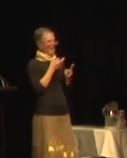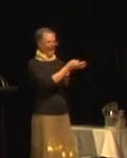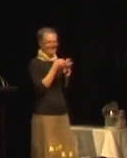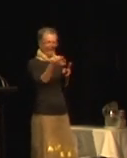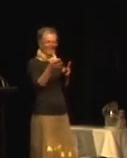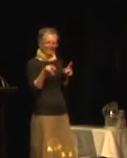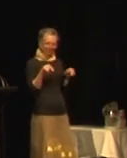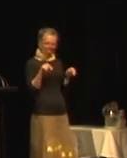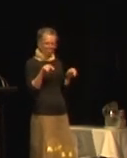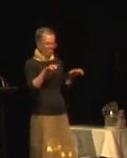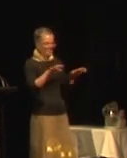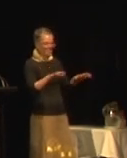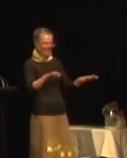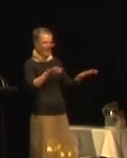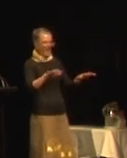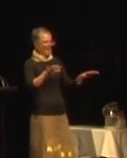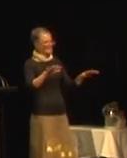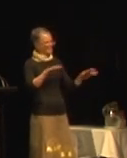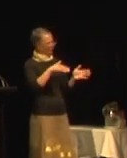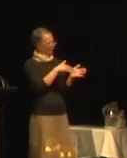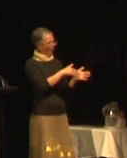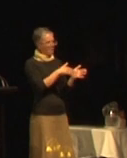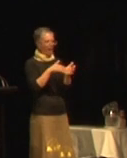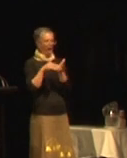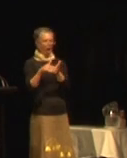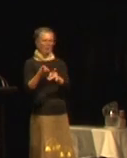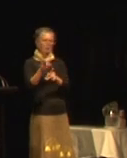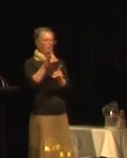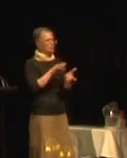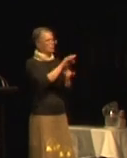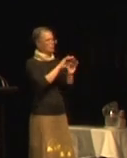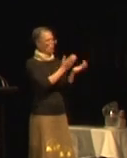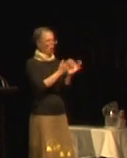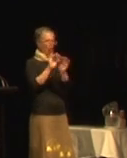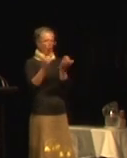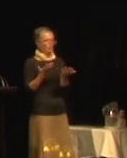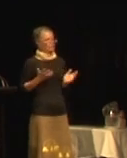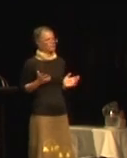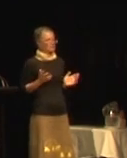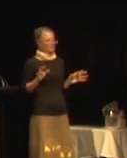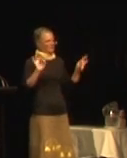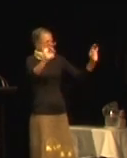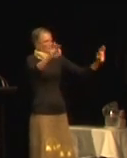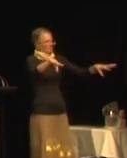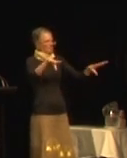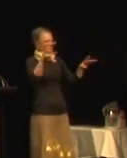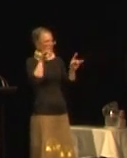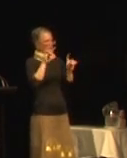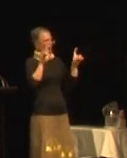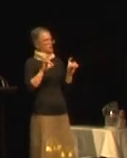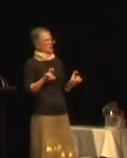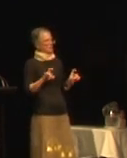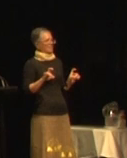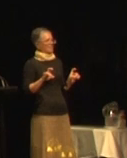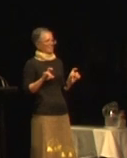it's a place that helps make the world better. Like, I didn't want to frame it more specifically than that. I wanted to see what they came up with, what